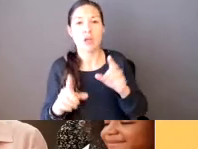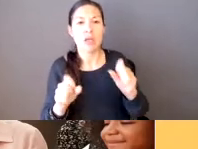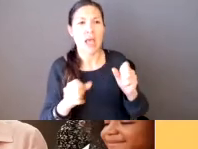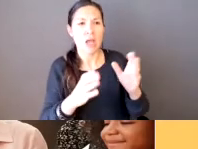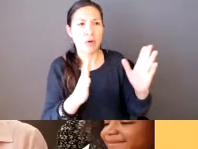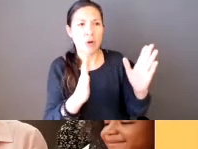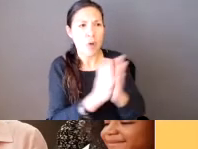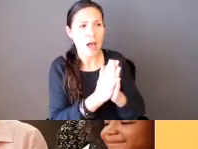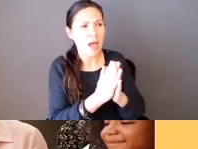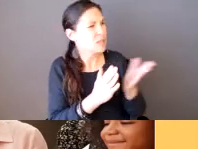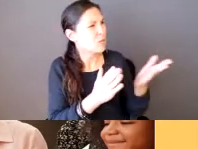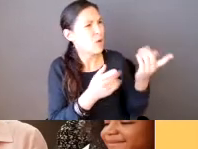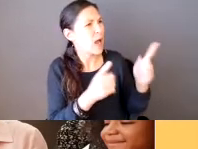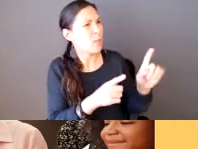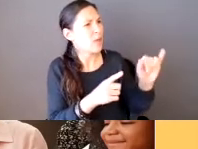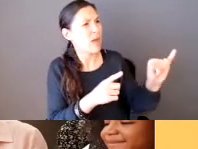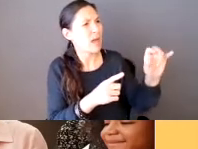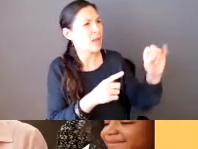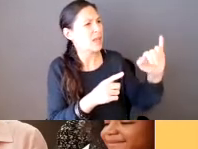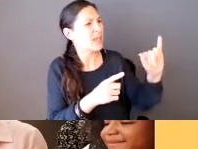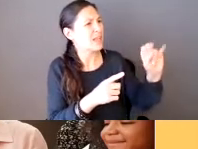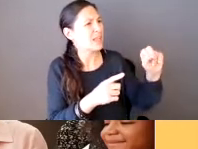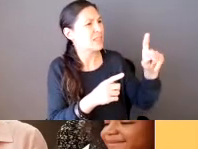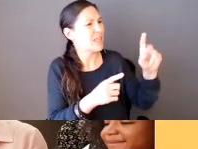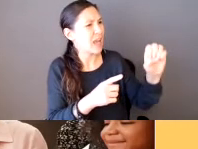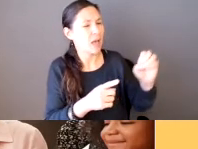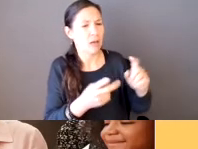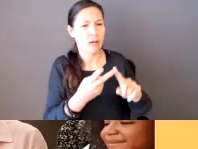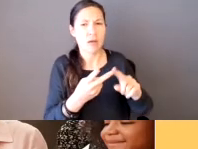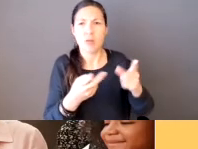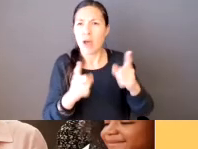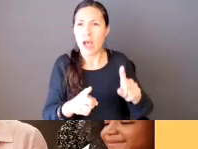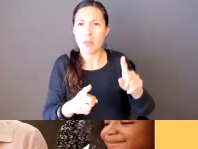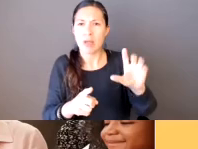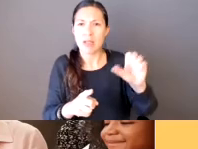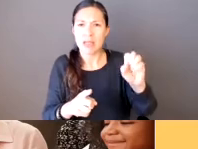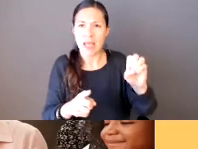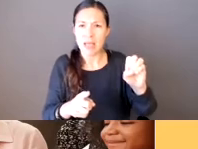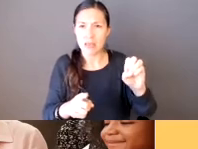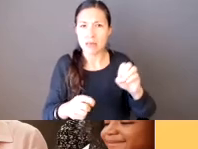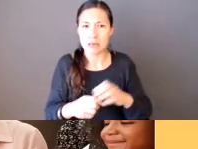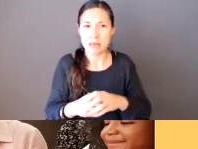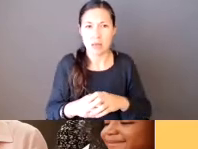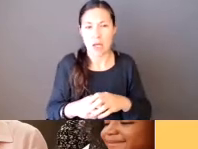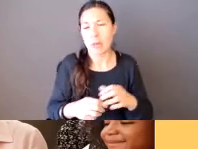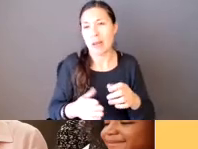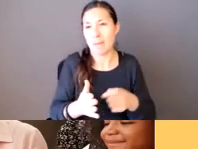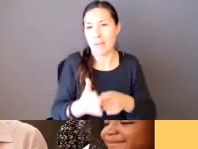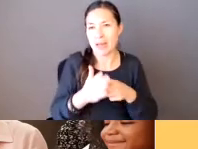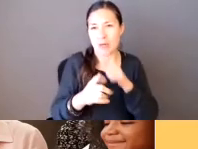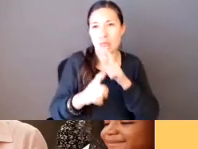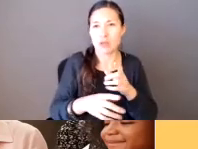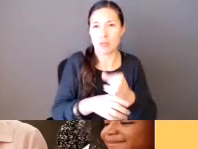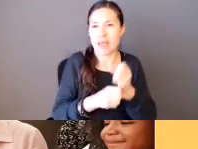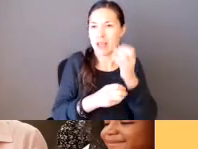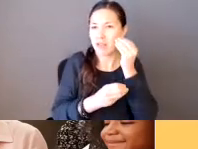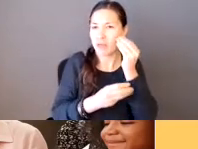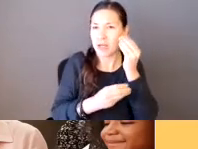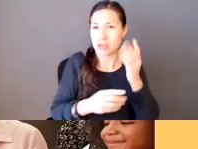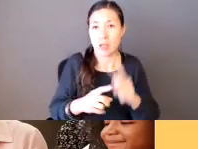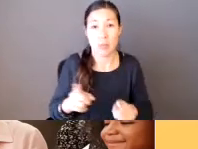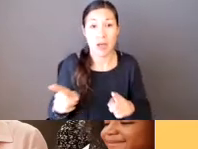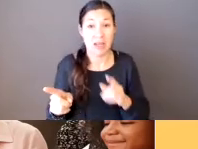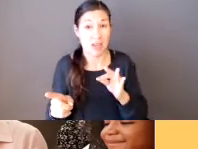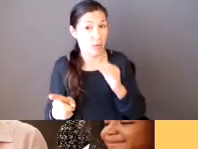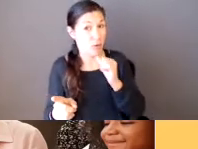What happened to the case? Which is what mandated reporters would get. But also as non-mandated during